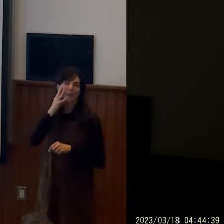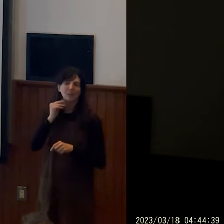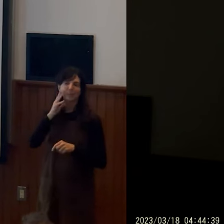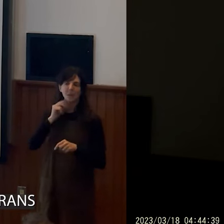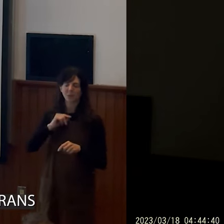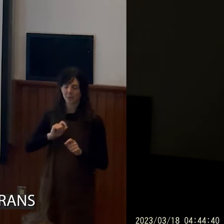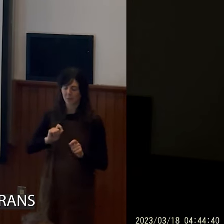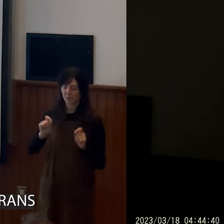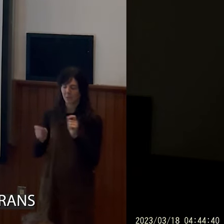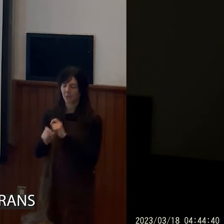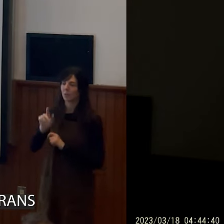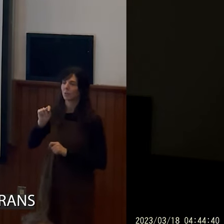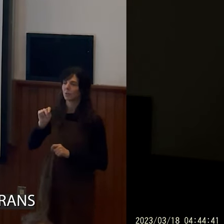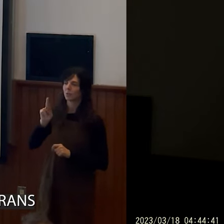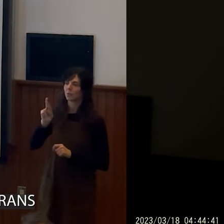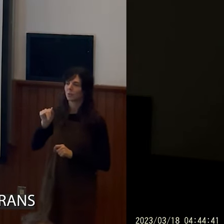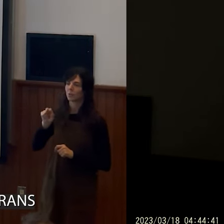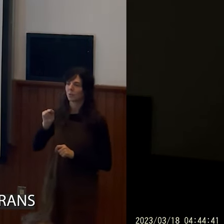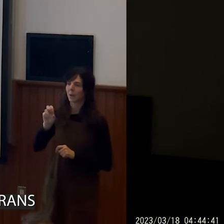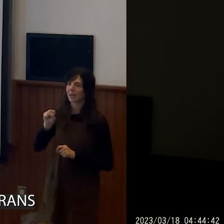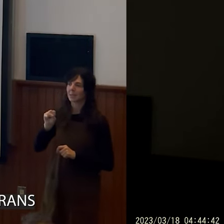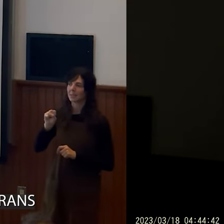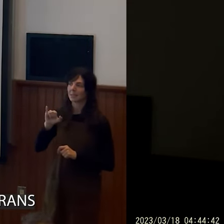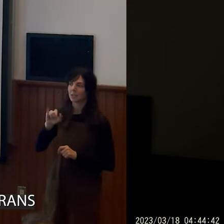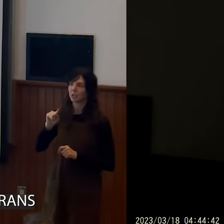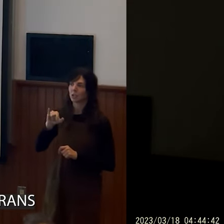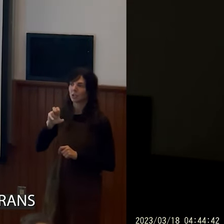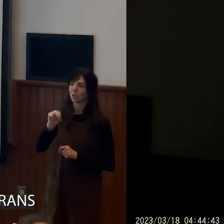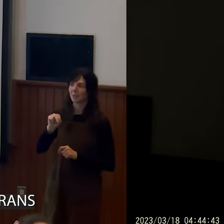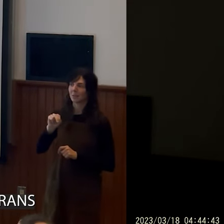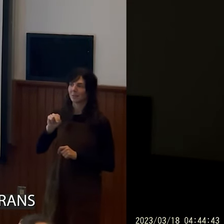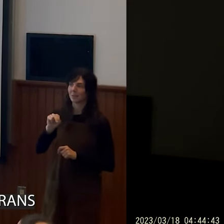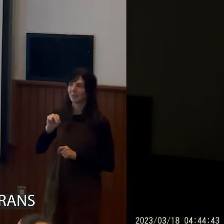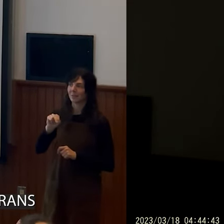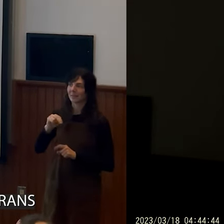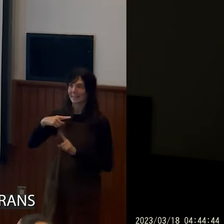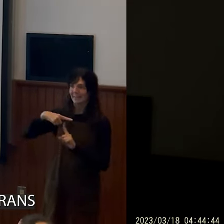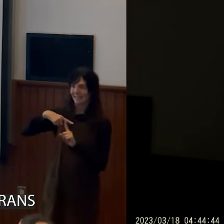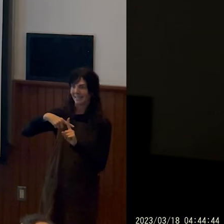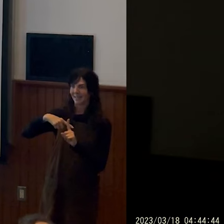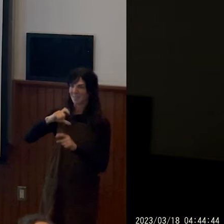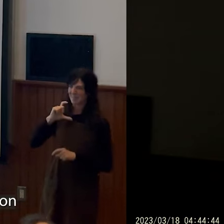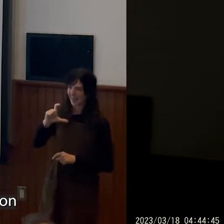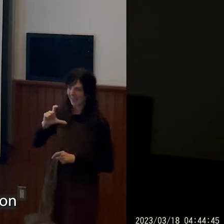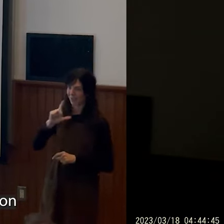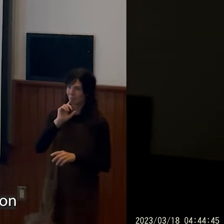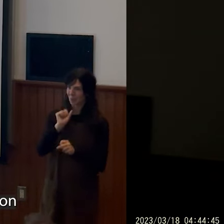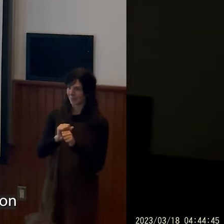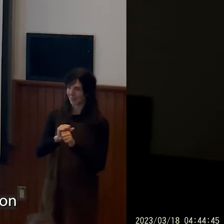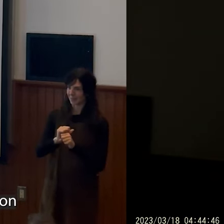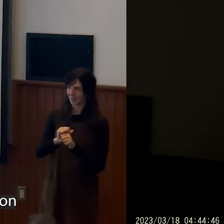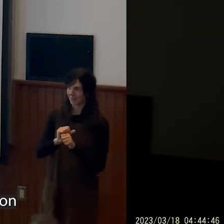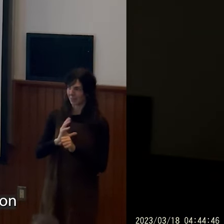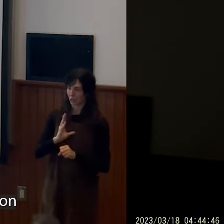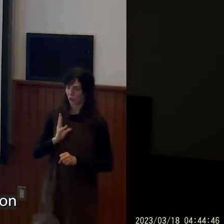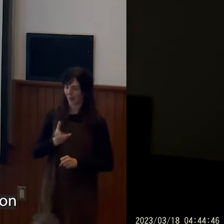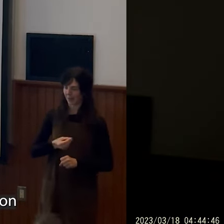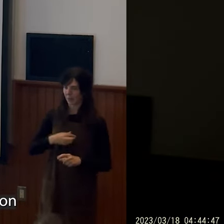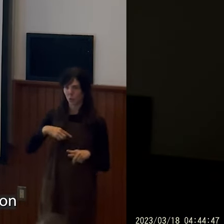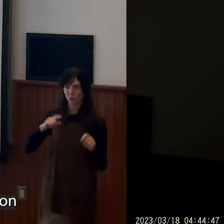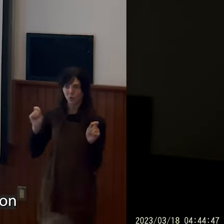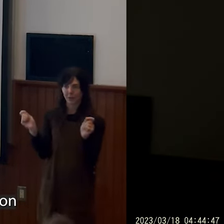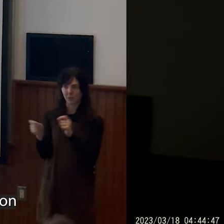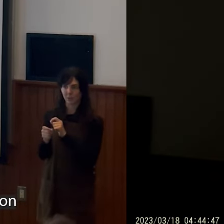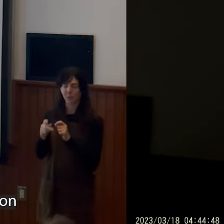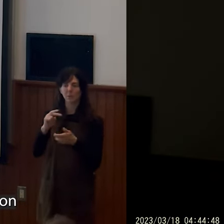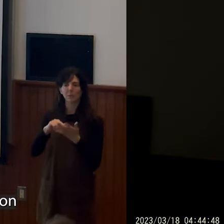transition. It depends on if you want to capital T-R-A-N-X. So every time